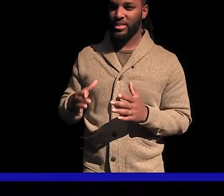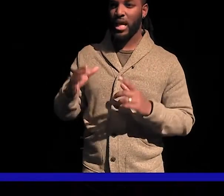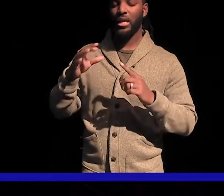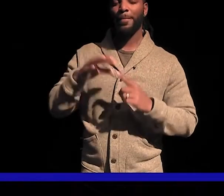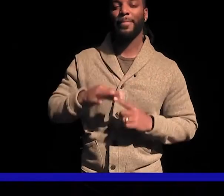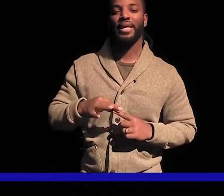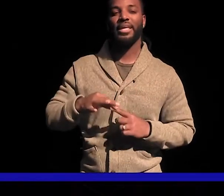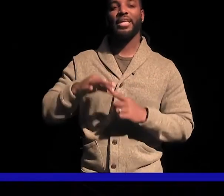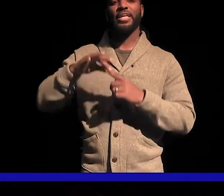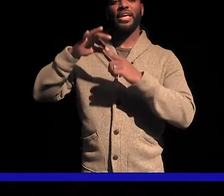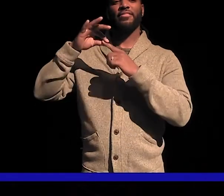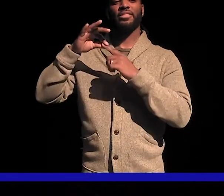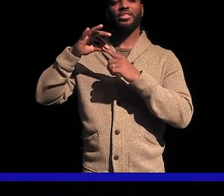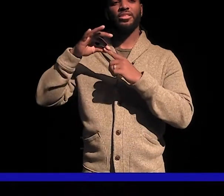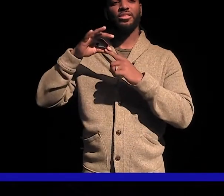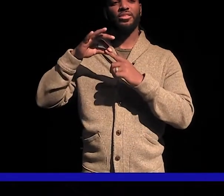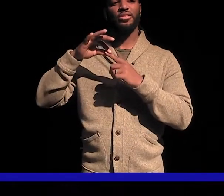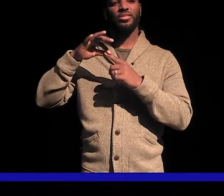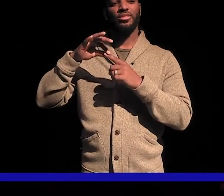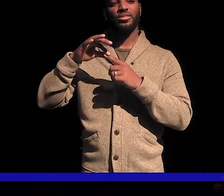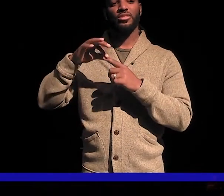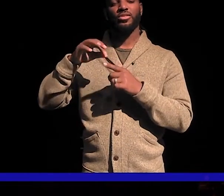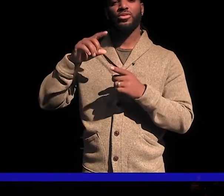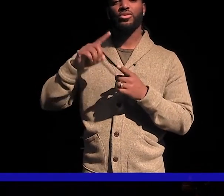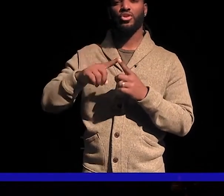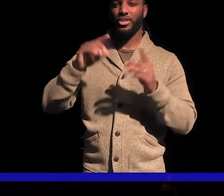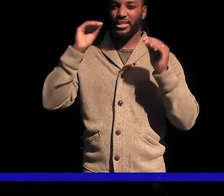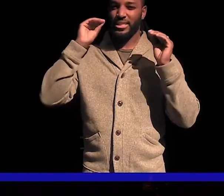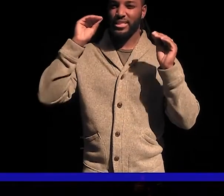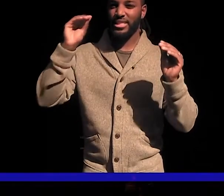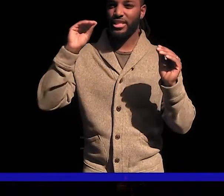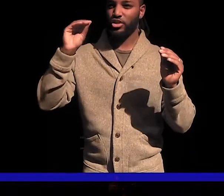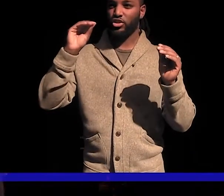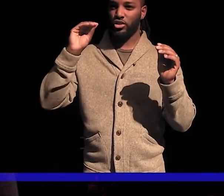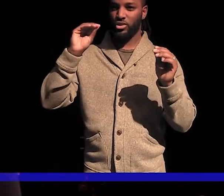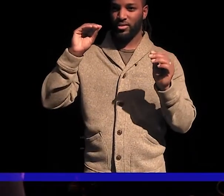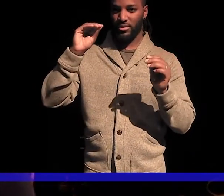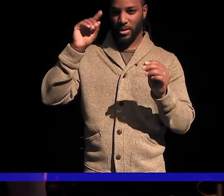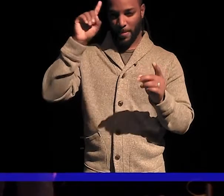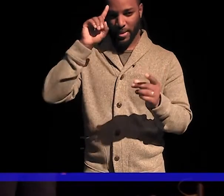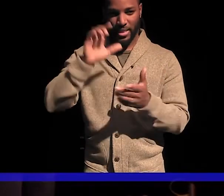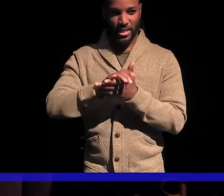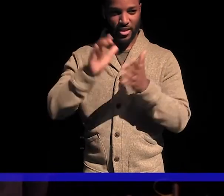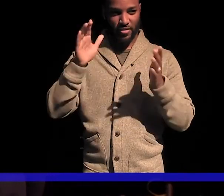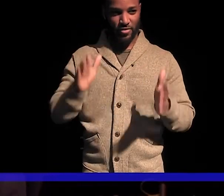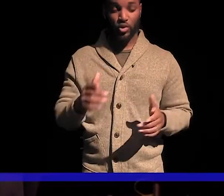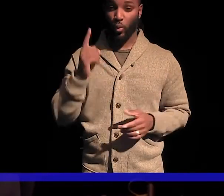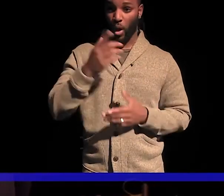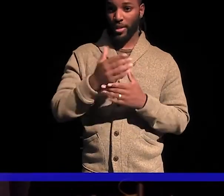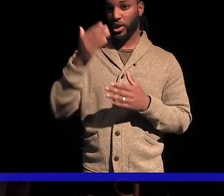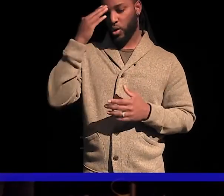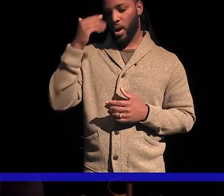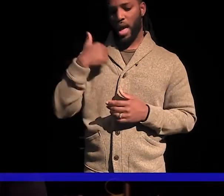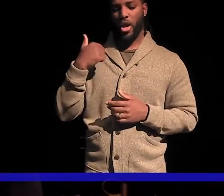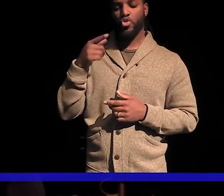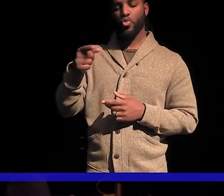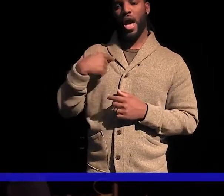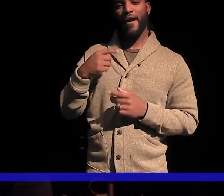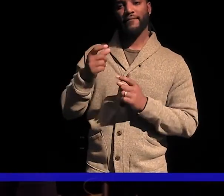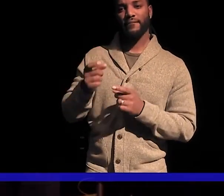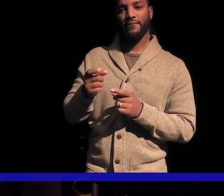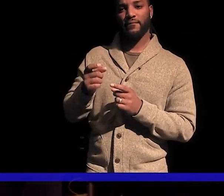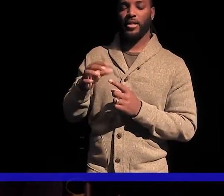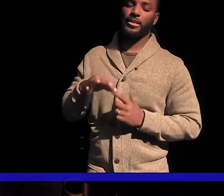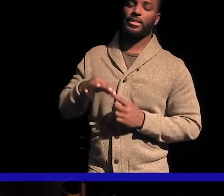equip believers for the work of service. So it's one thing of knowing and acknowledging that you have a gift, but there's another